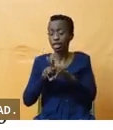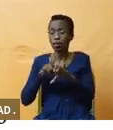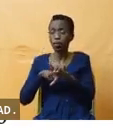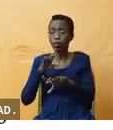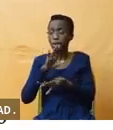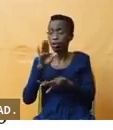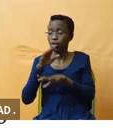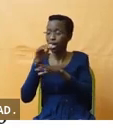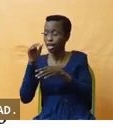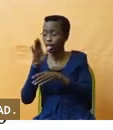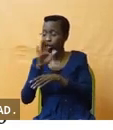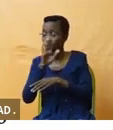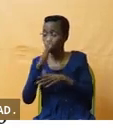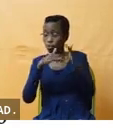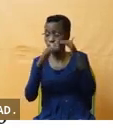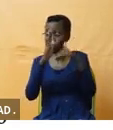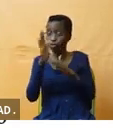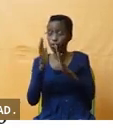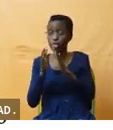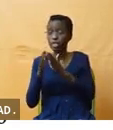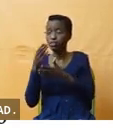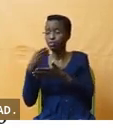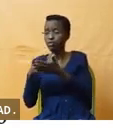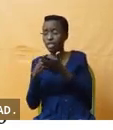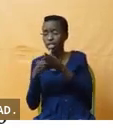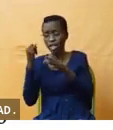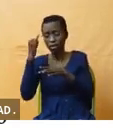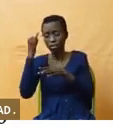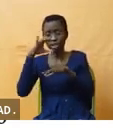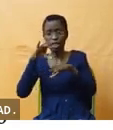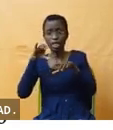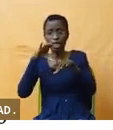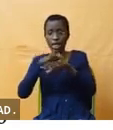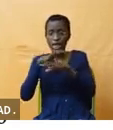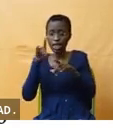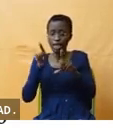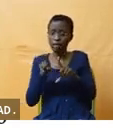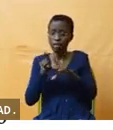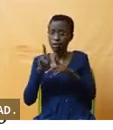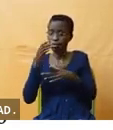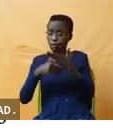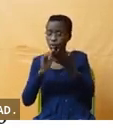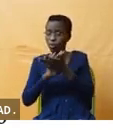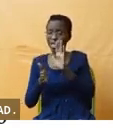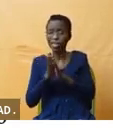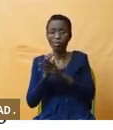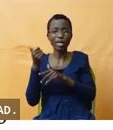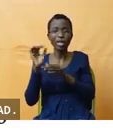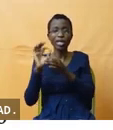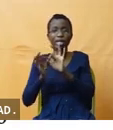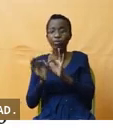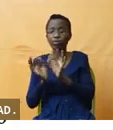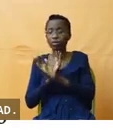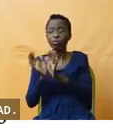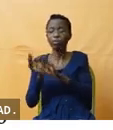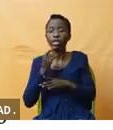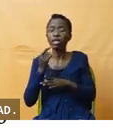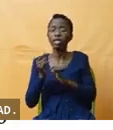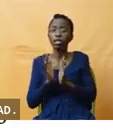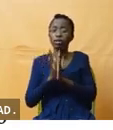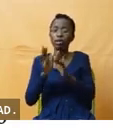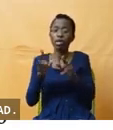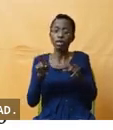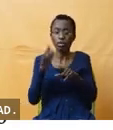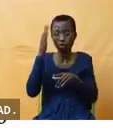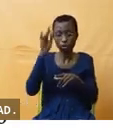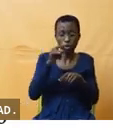field yourself. So imagine taking the same document without any form of interpretation to the public and telling them, this is the county